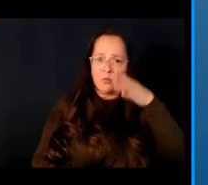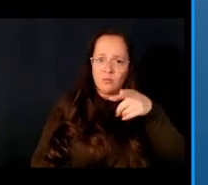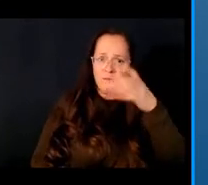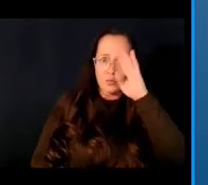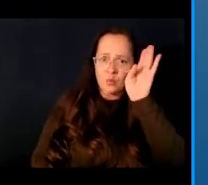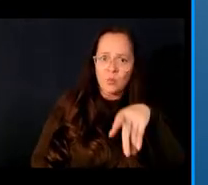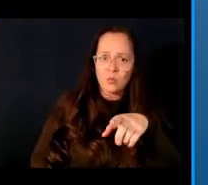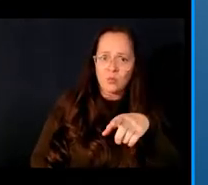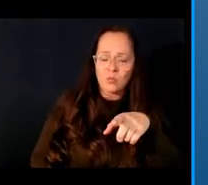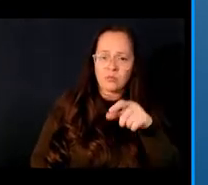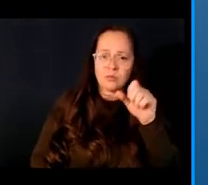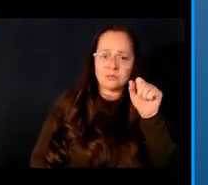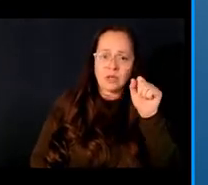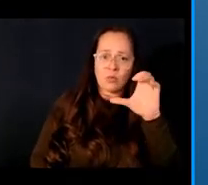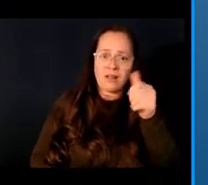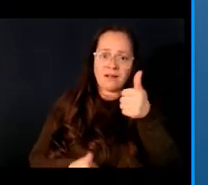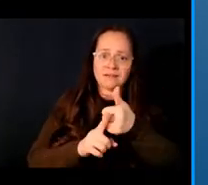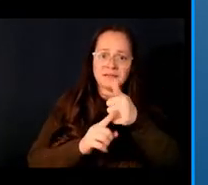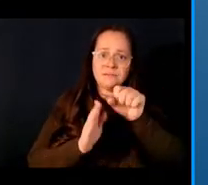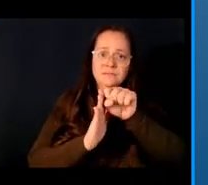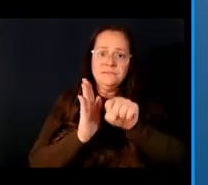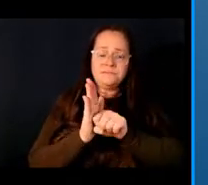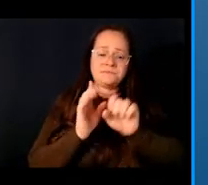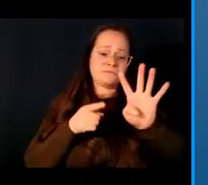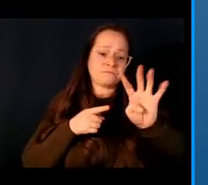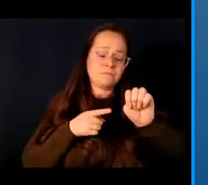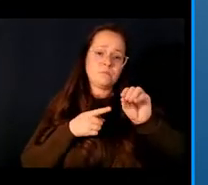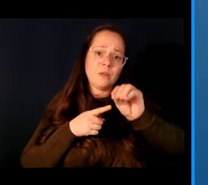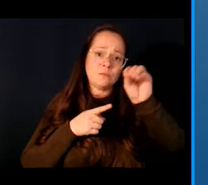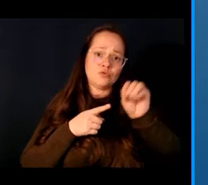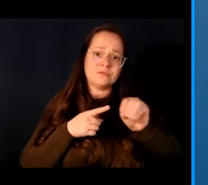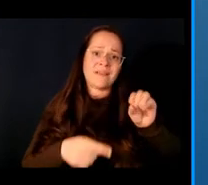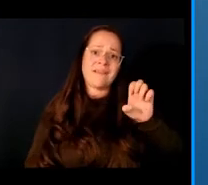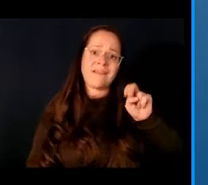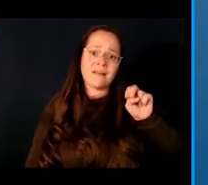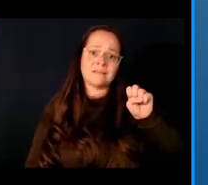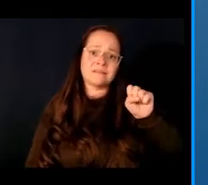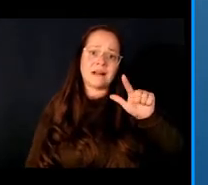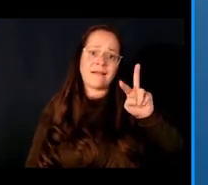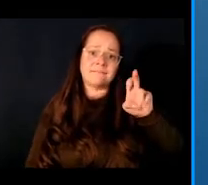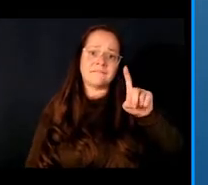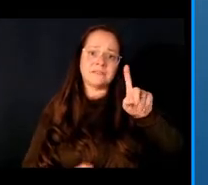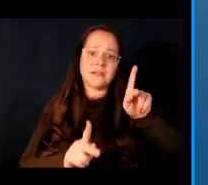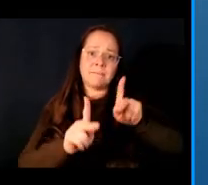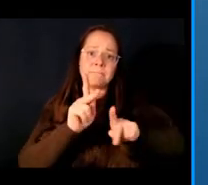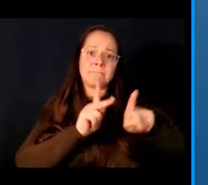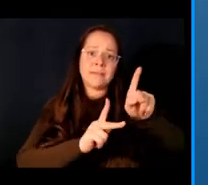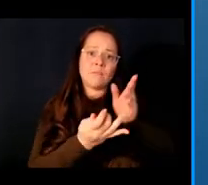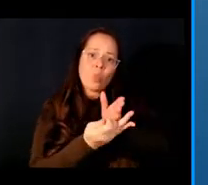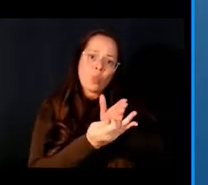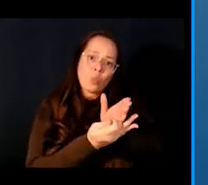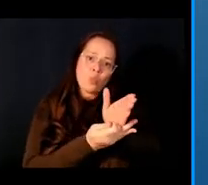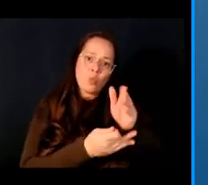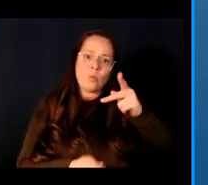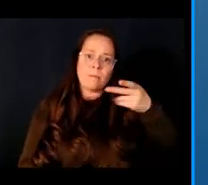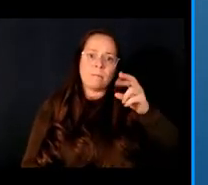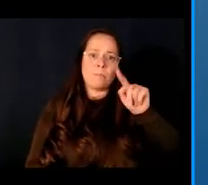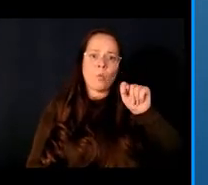South Carolina is a state where 40 percent of enslaved people came through the Port of Charleston